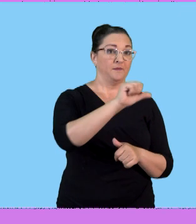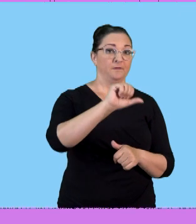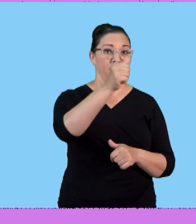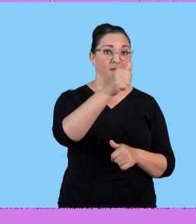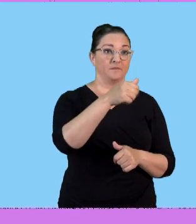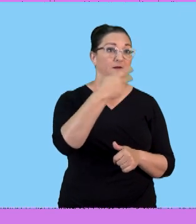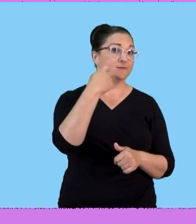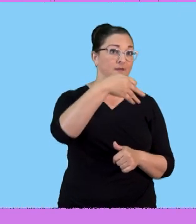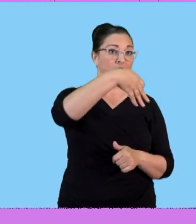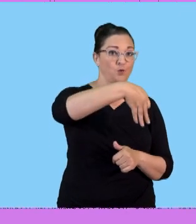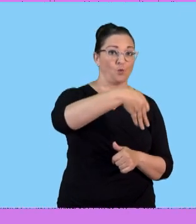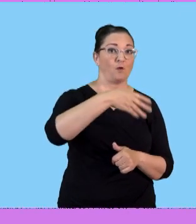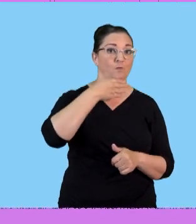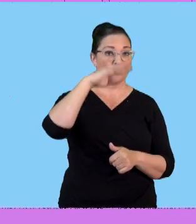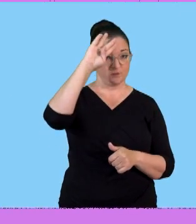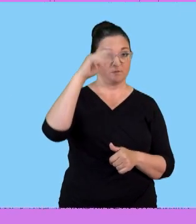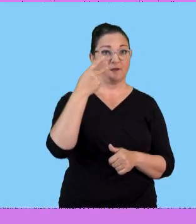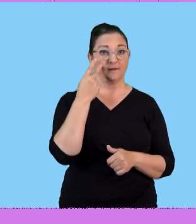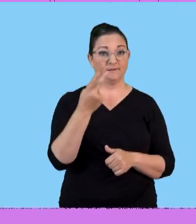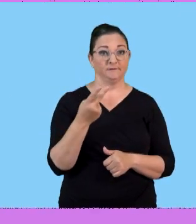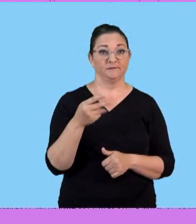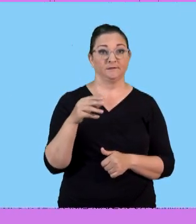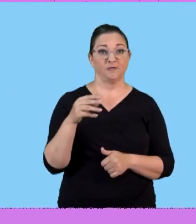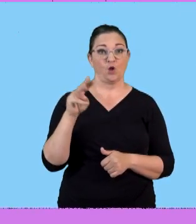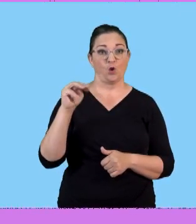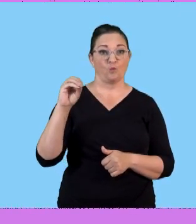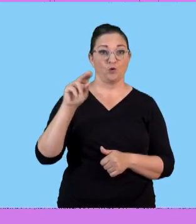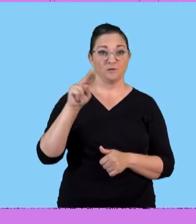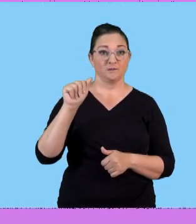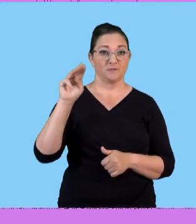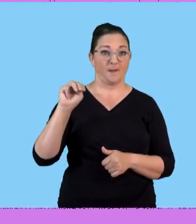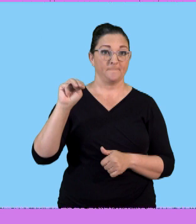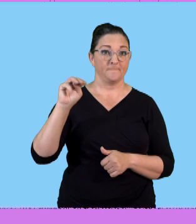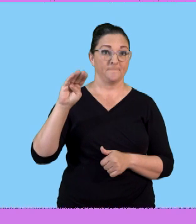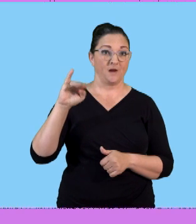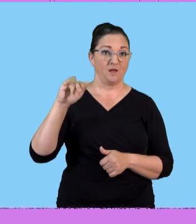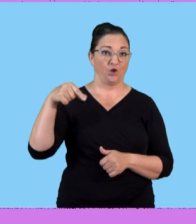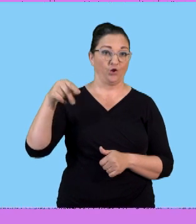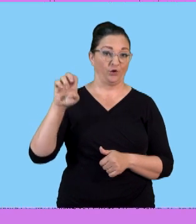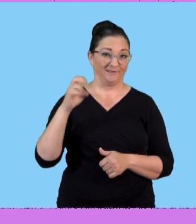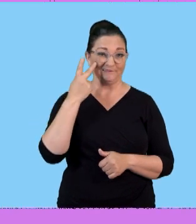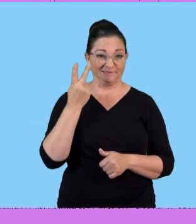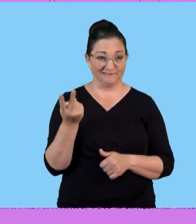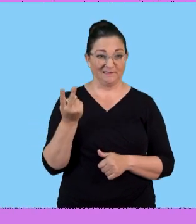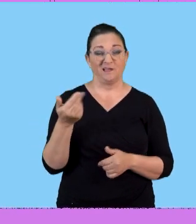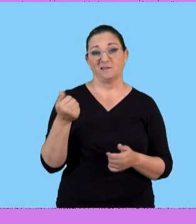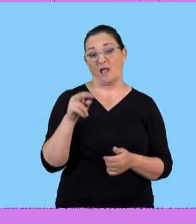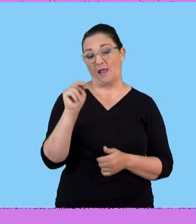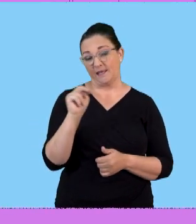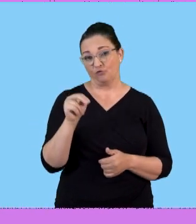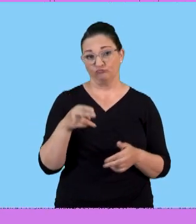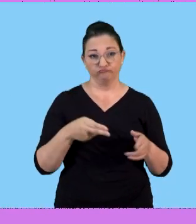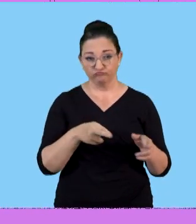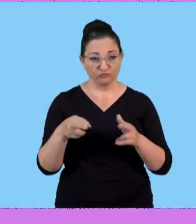countries, Botswana, Namibia, Mozambique, on our eastern side, northeastern side, and then also some national